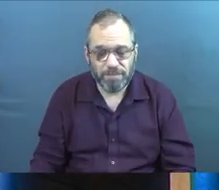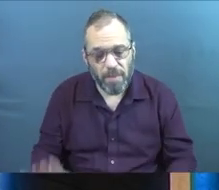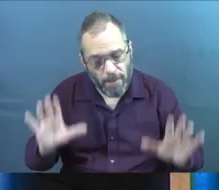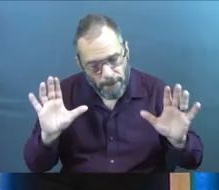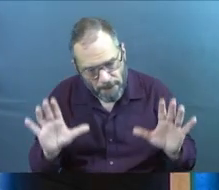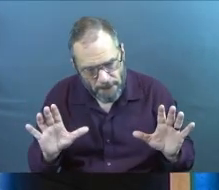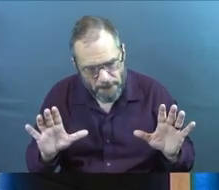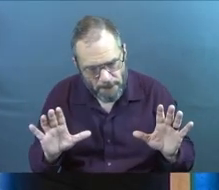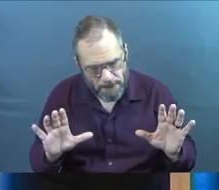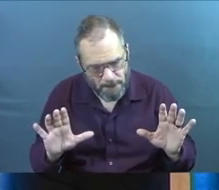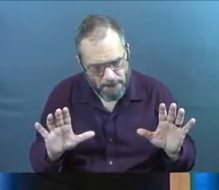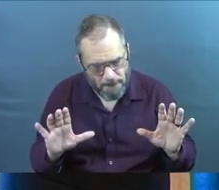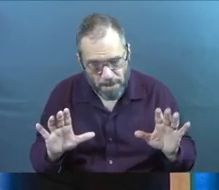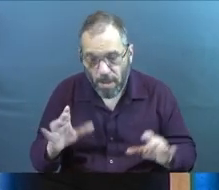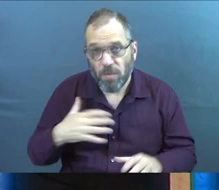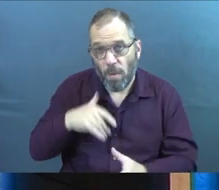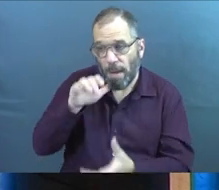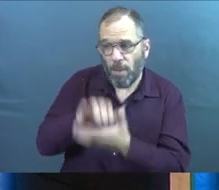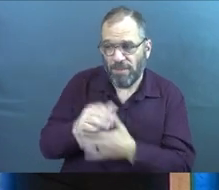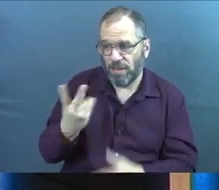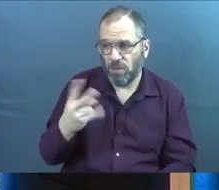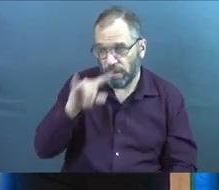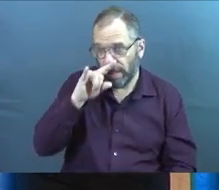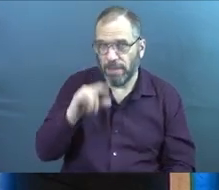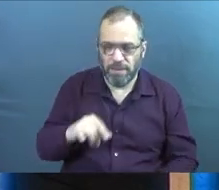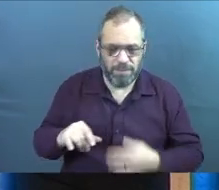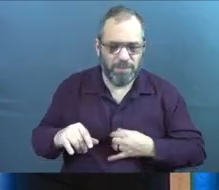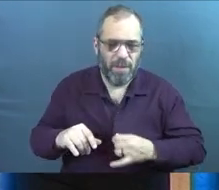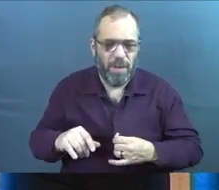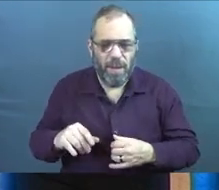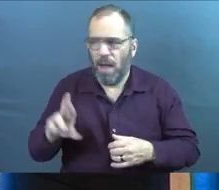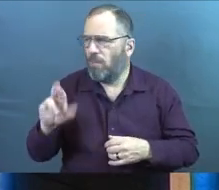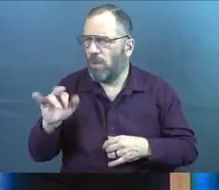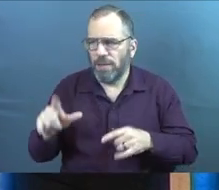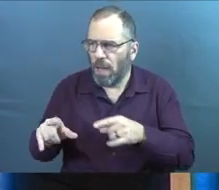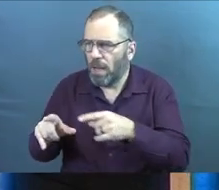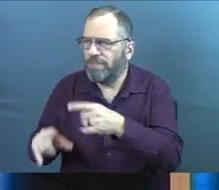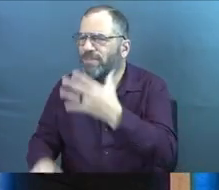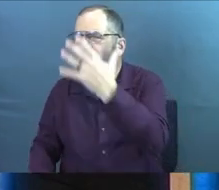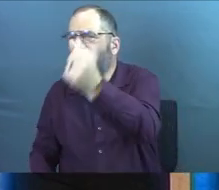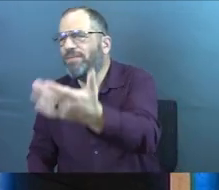So, Rachel and I have two kids. She's not here anymore. I pointed at her, but she's not here.